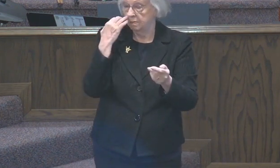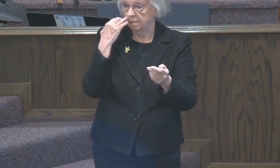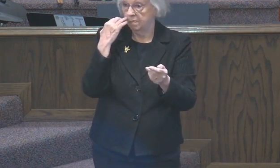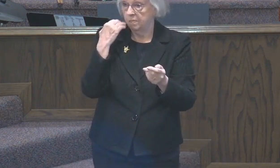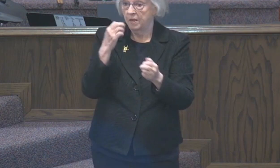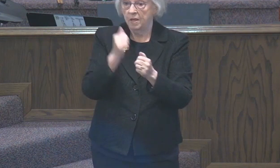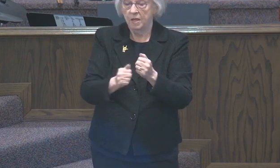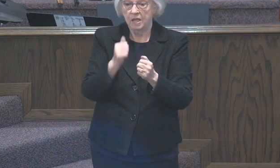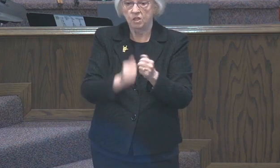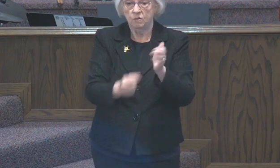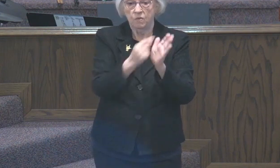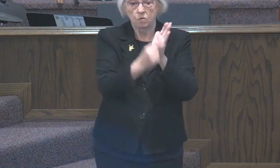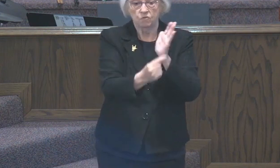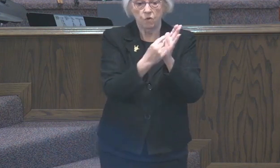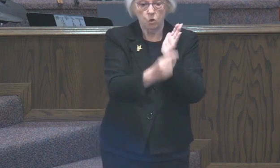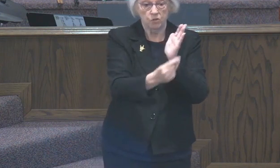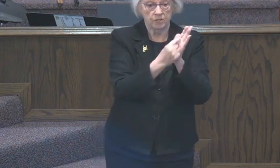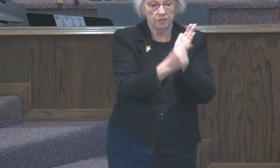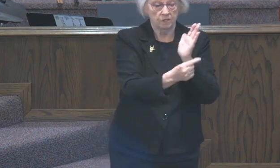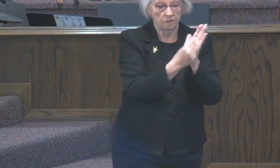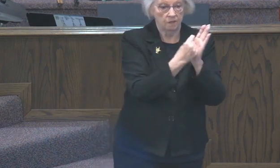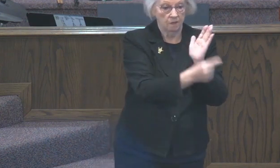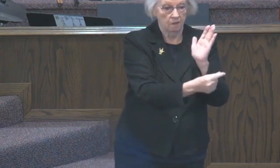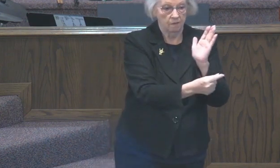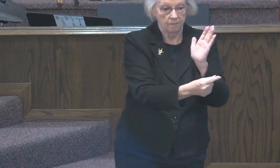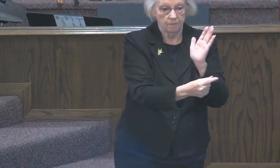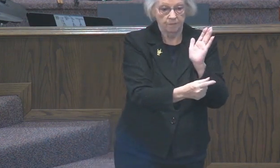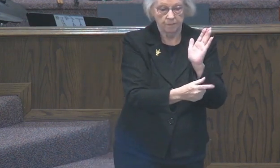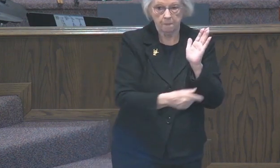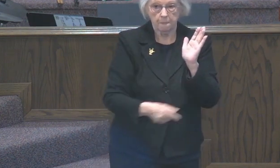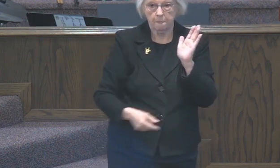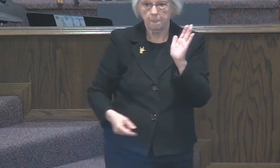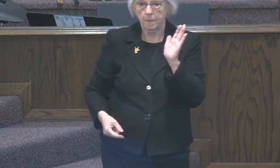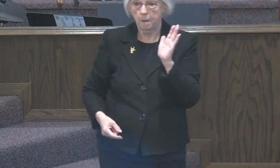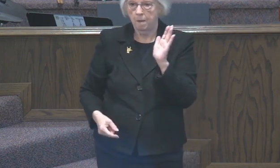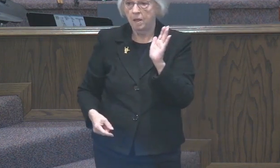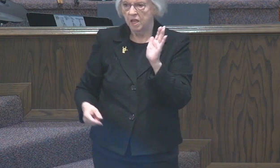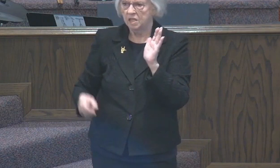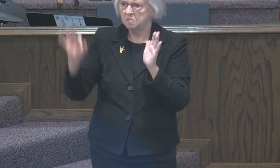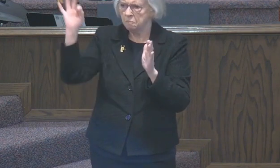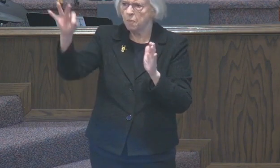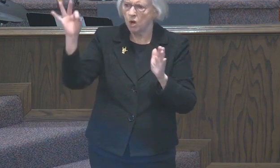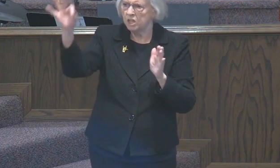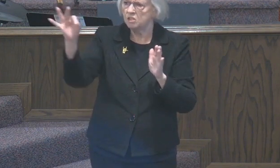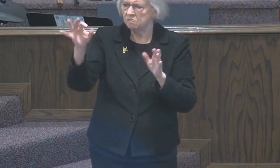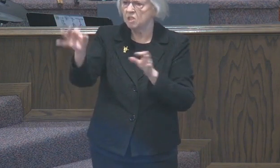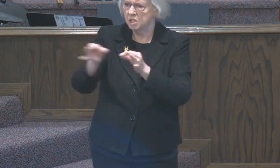Each of those, and many of them you've seen because I've kind of preached on each one of